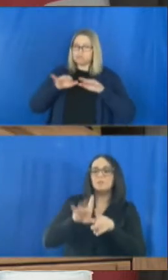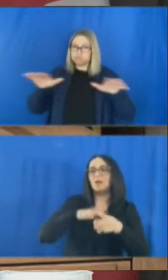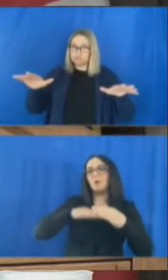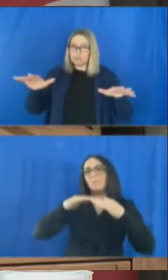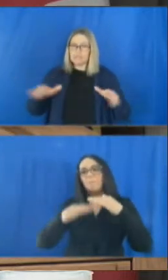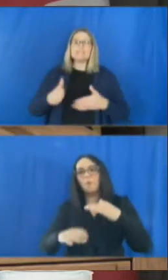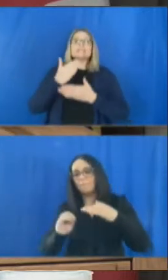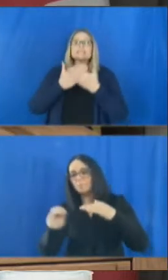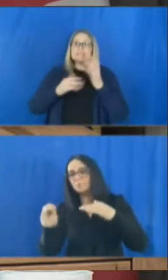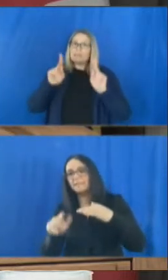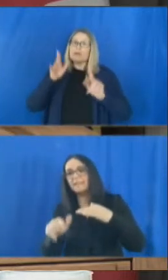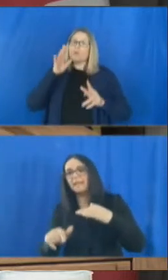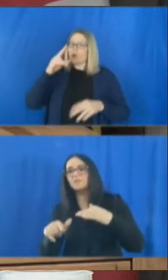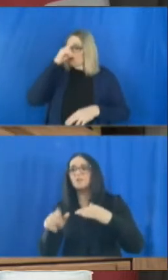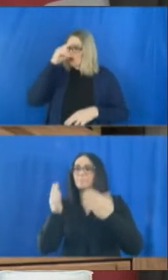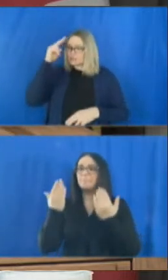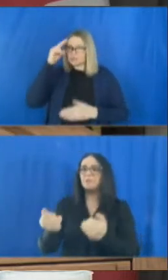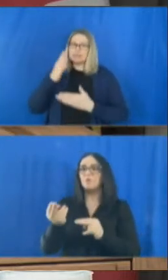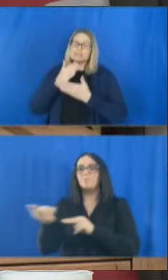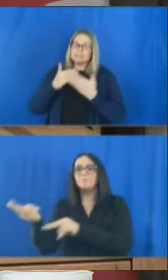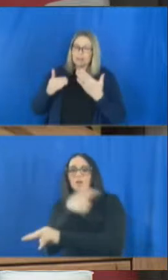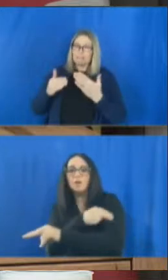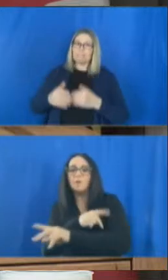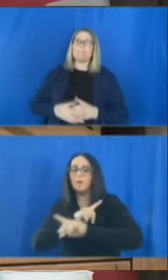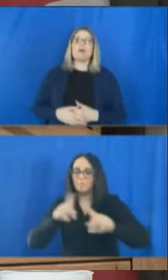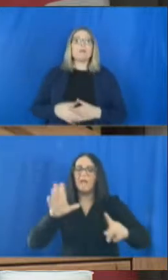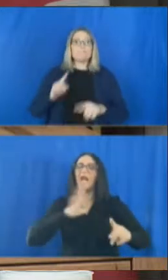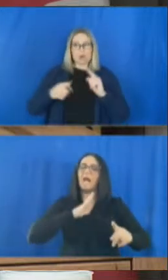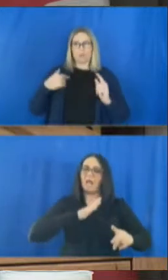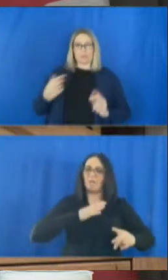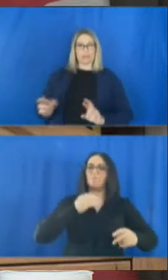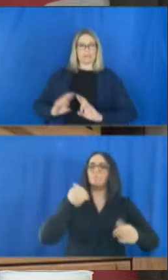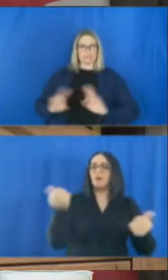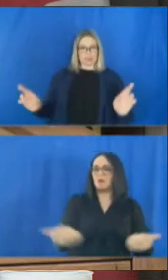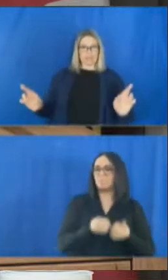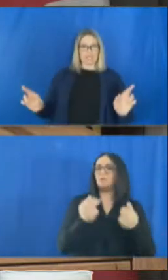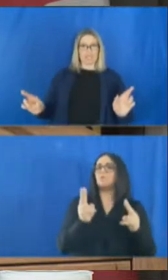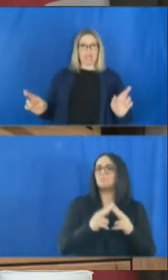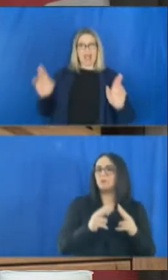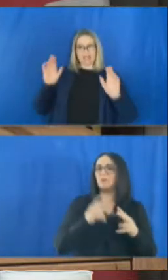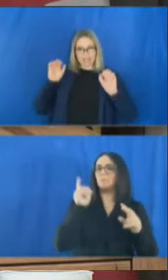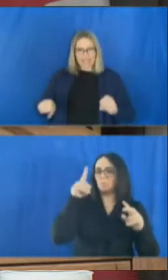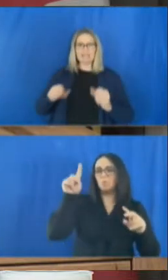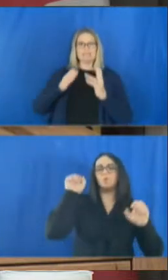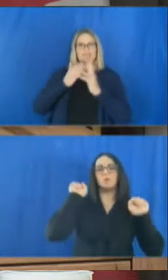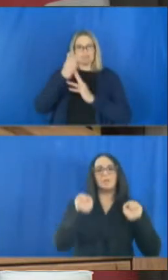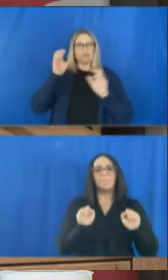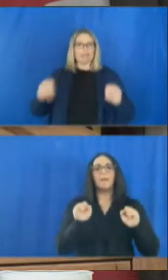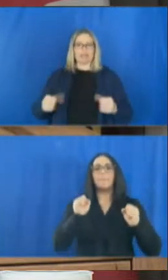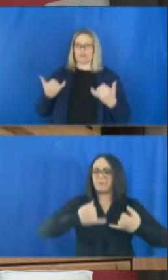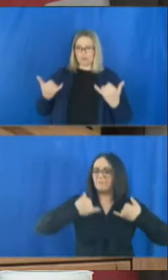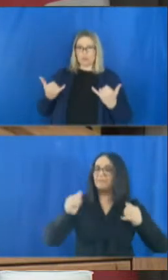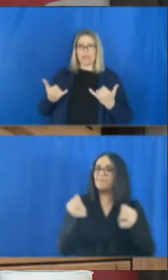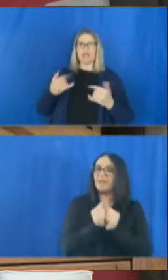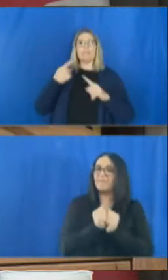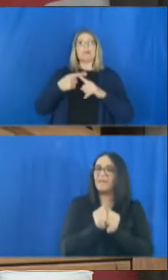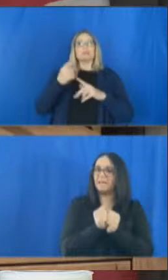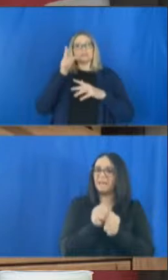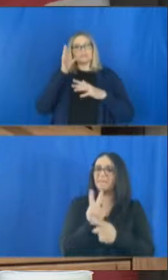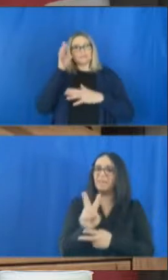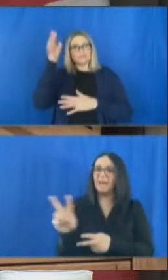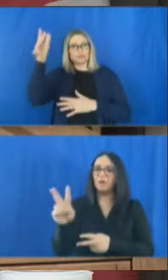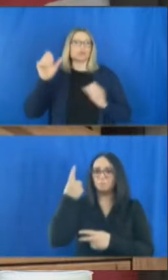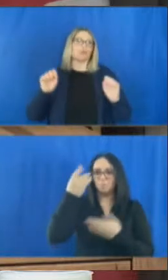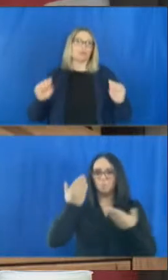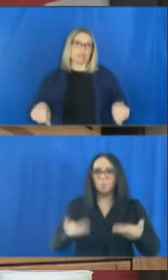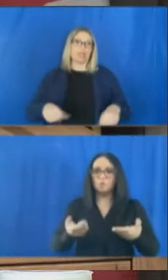But the tools are only effective if we use them and we follow public health measures and get vaccinated. En